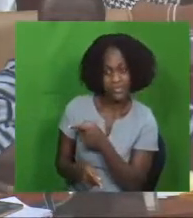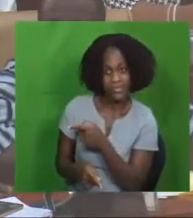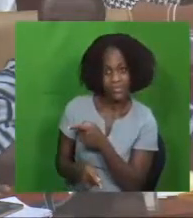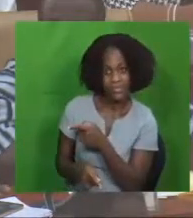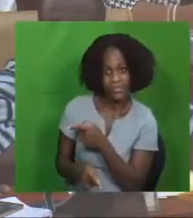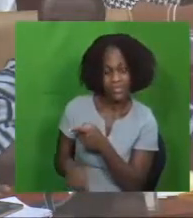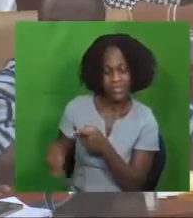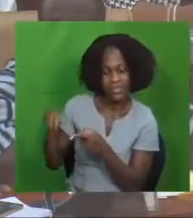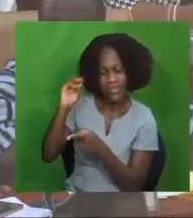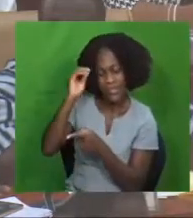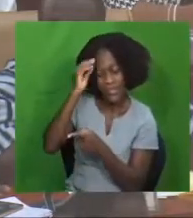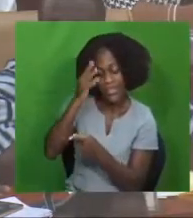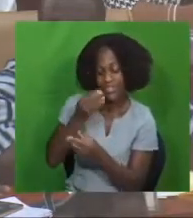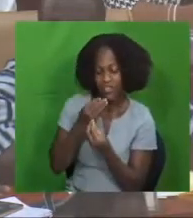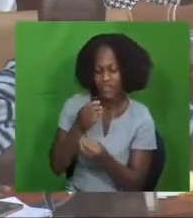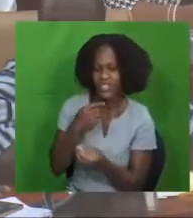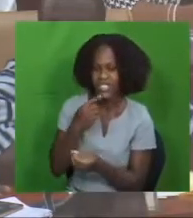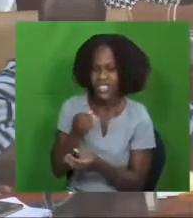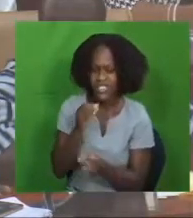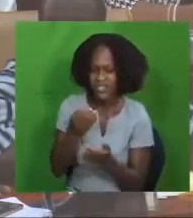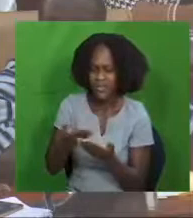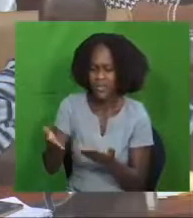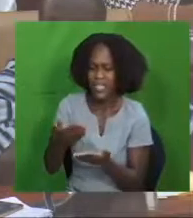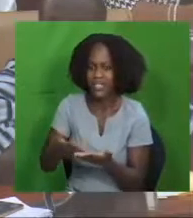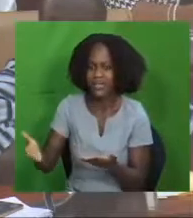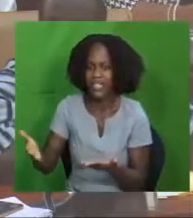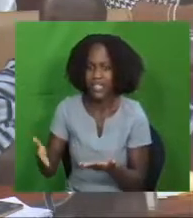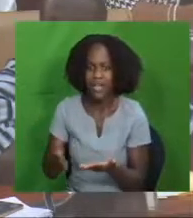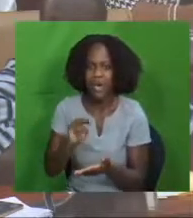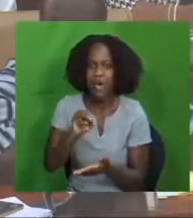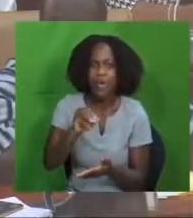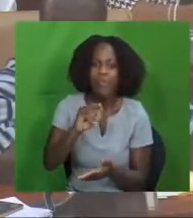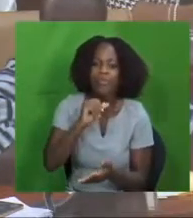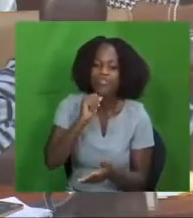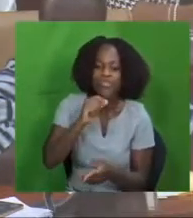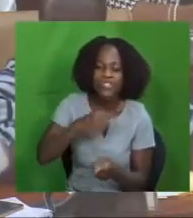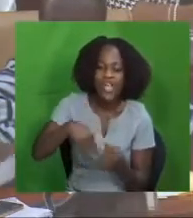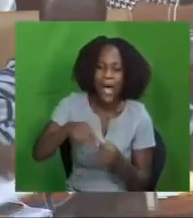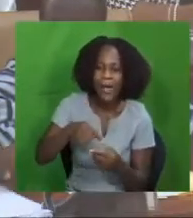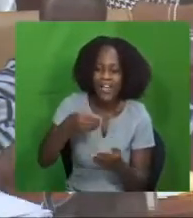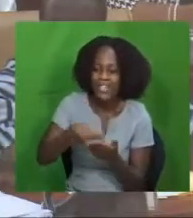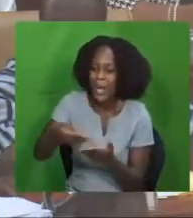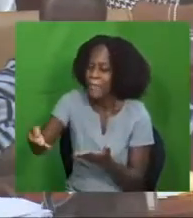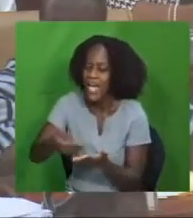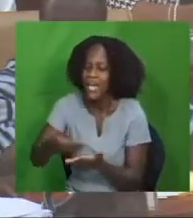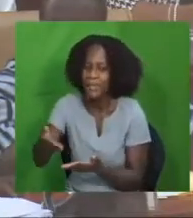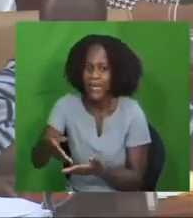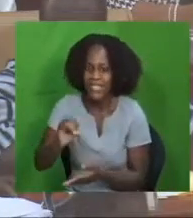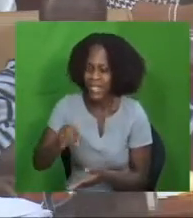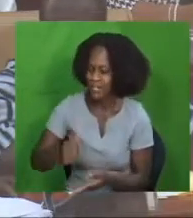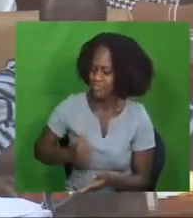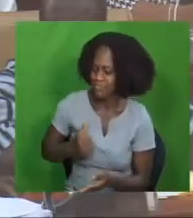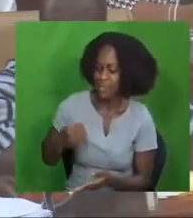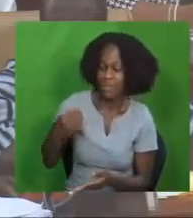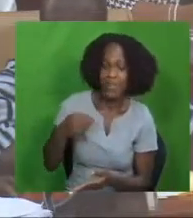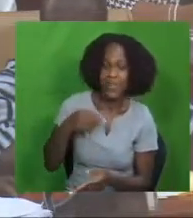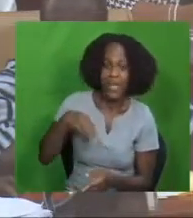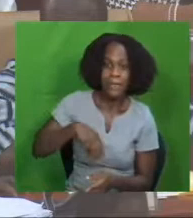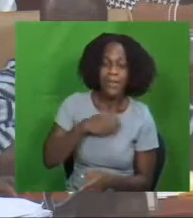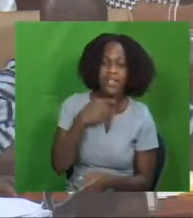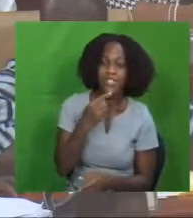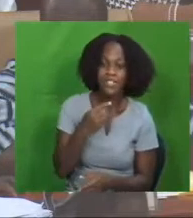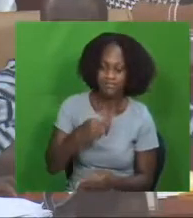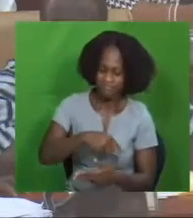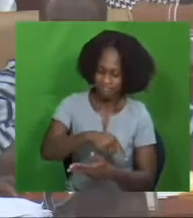if you buy something. Momo is not about purchases. And that is what the ranking member said. There are normally 3 levels